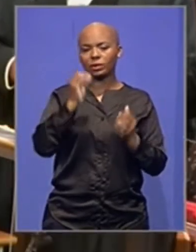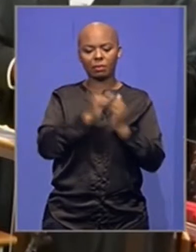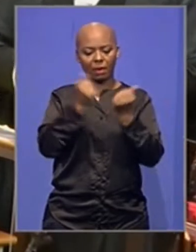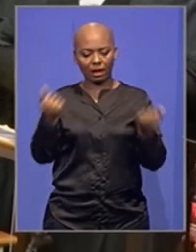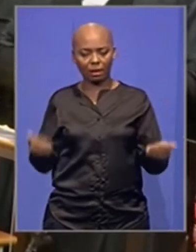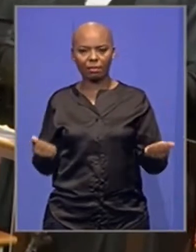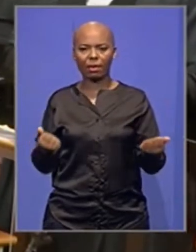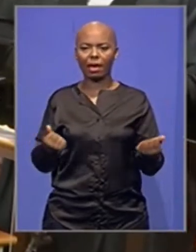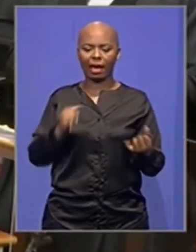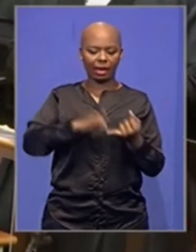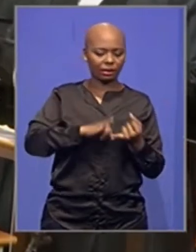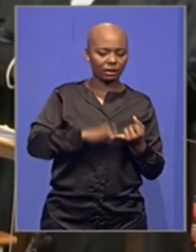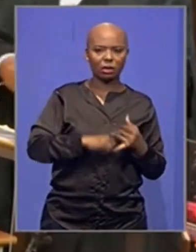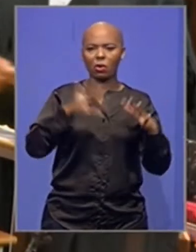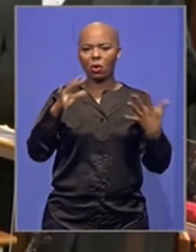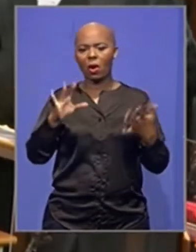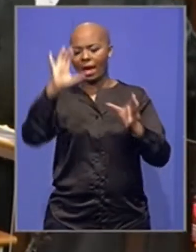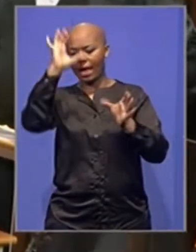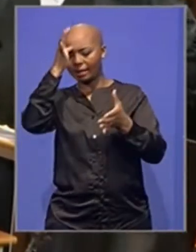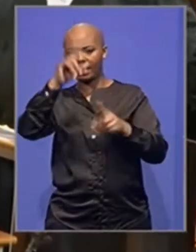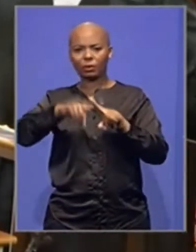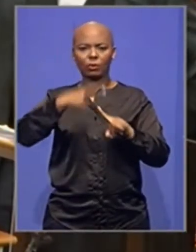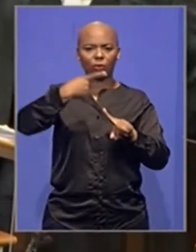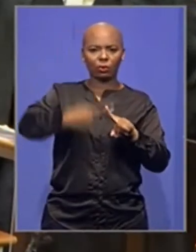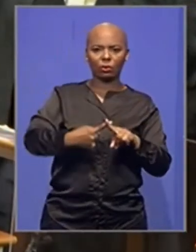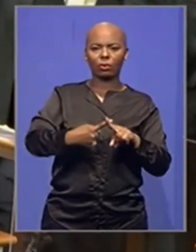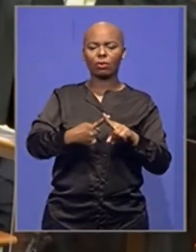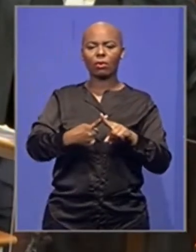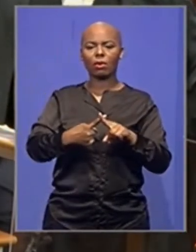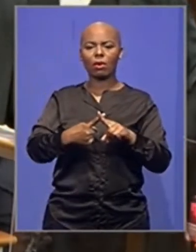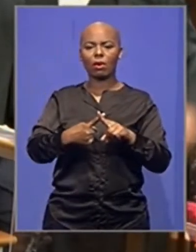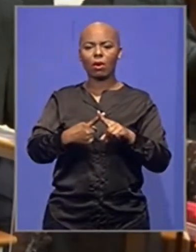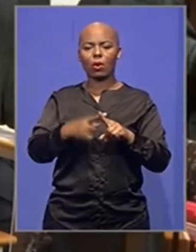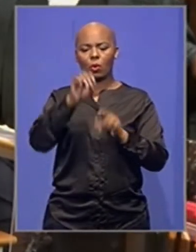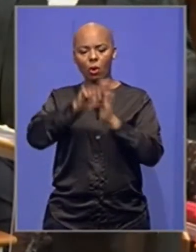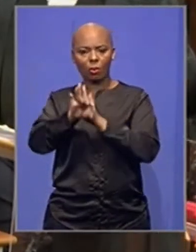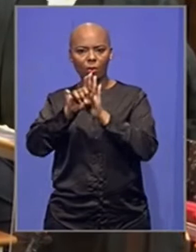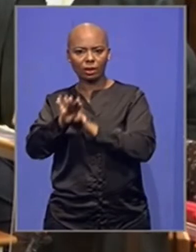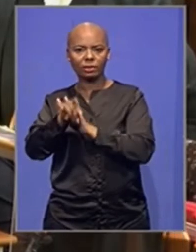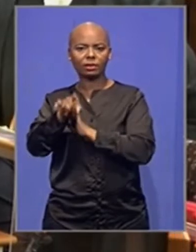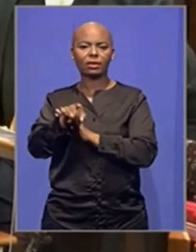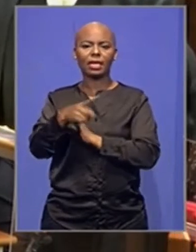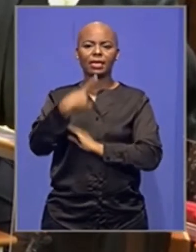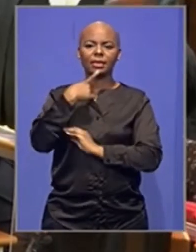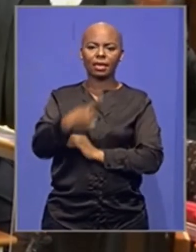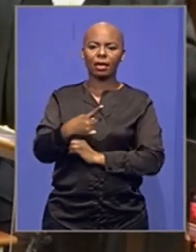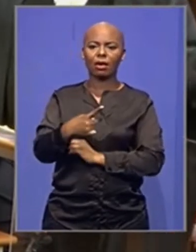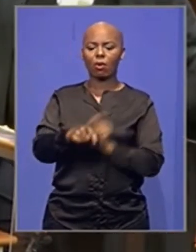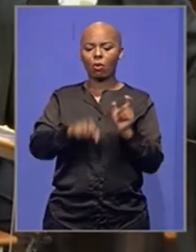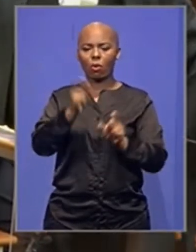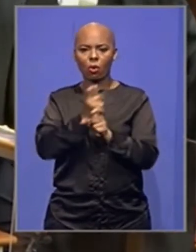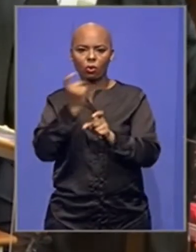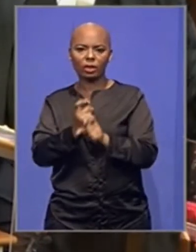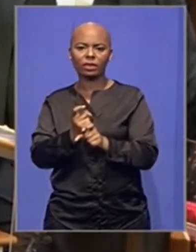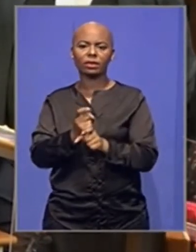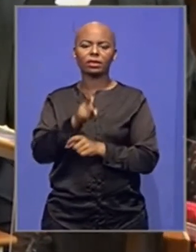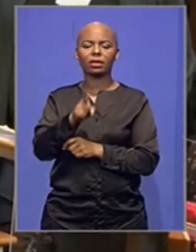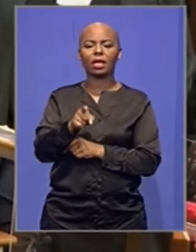so-called expert commentators who say that every time Mr. Zuma is treated differently to other